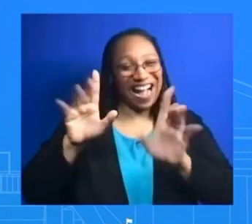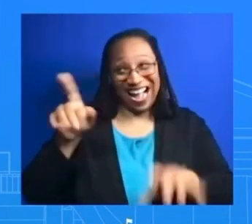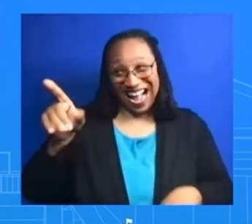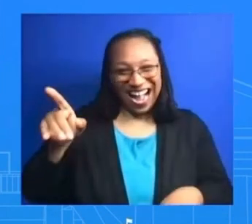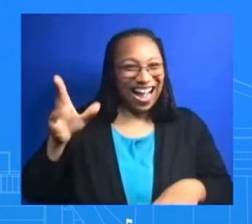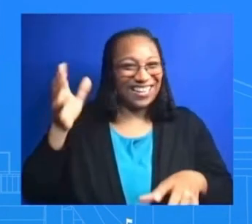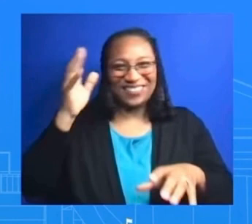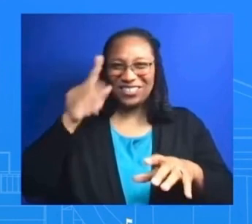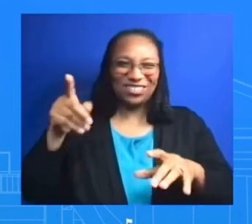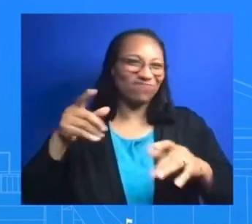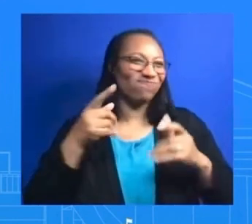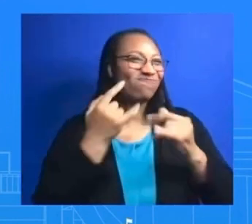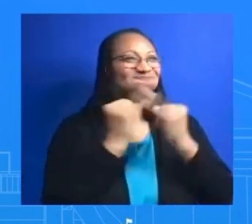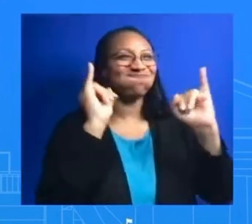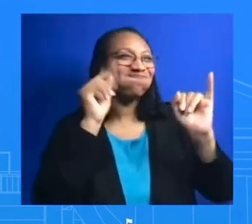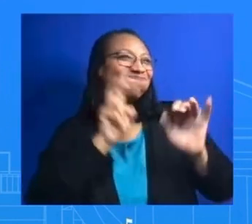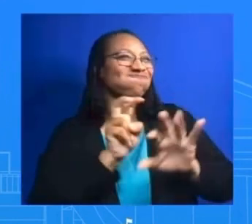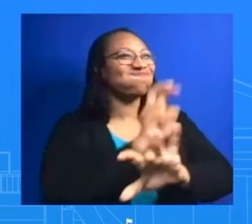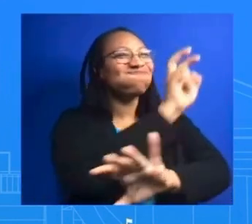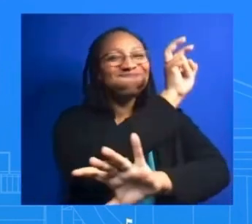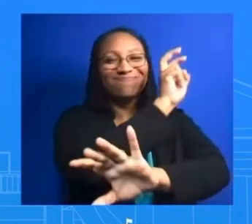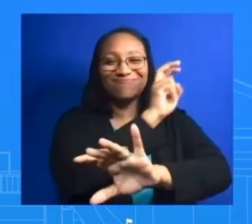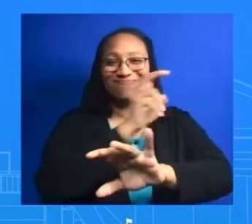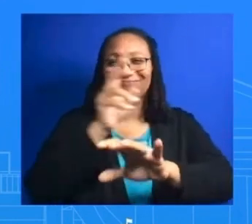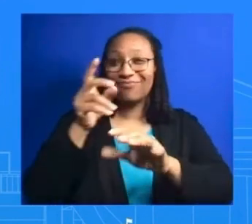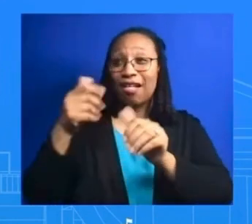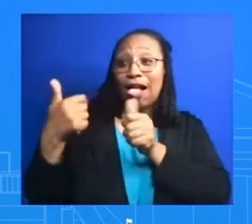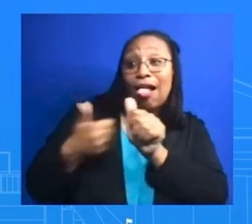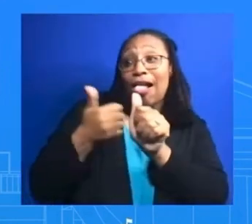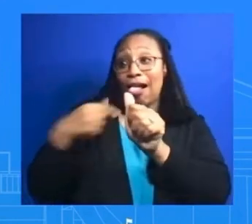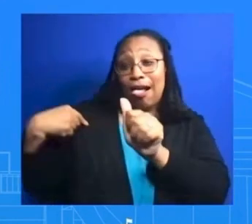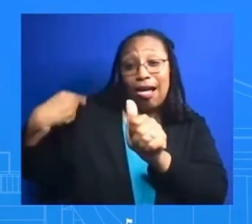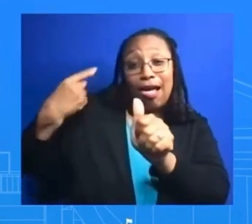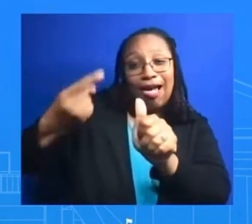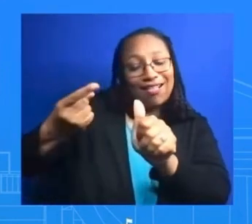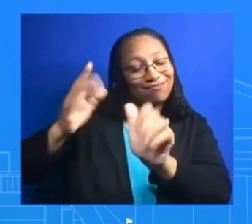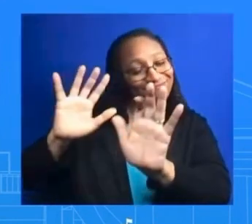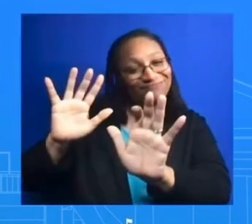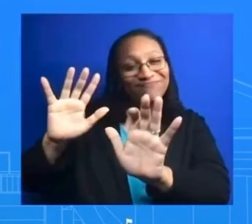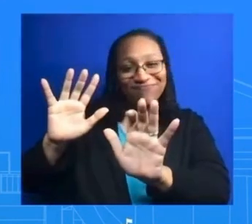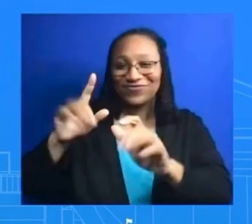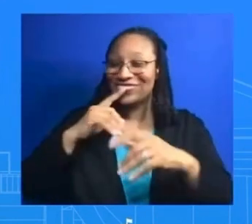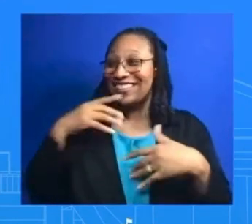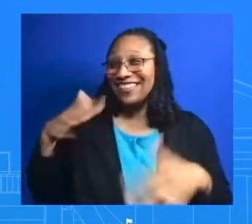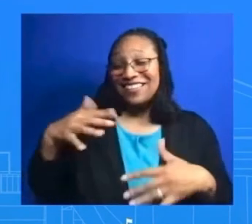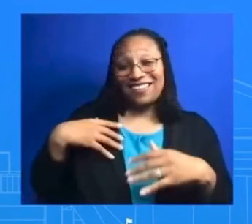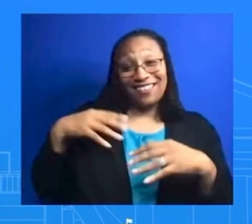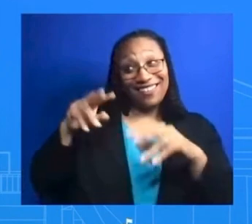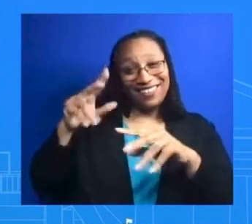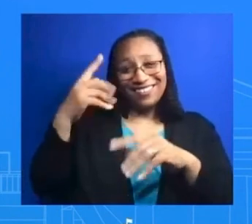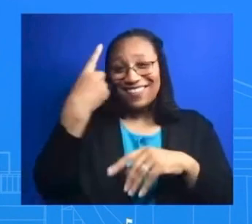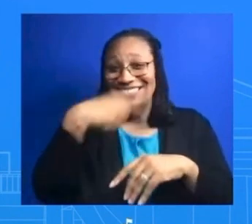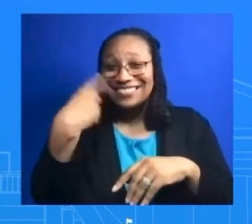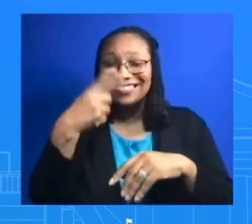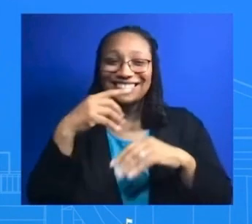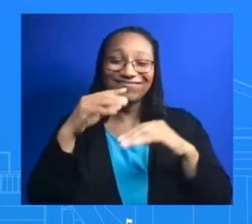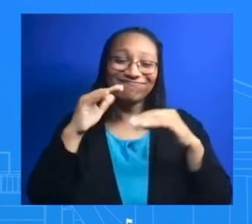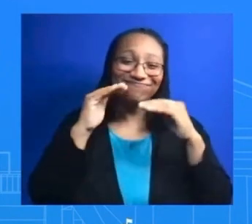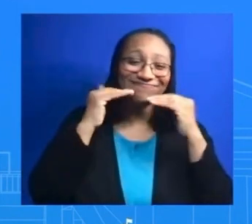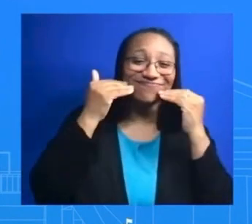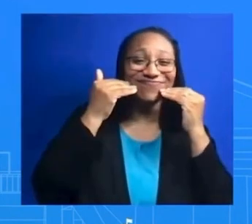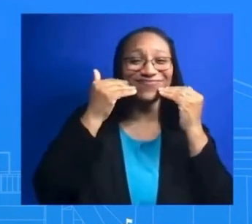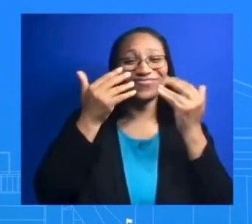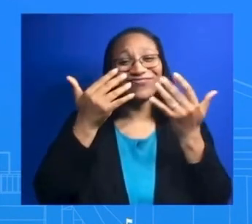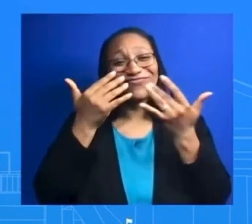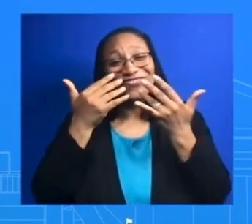thank you for just always being a friendly face. We do, the team decided to get you something. So here you go. Can you